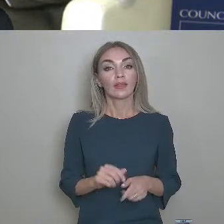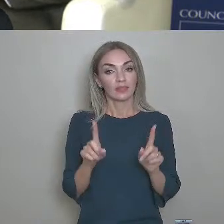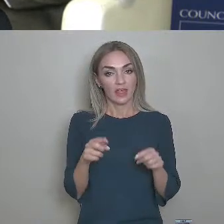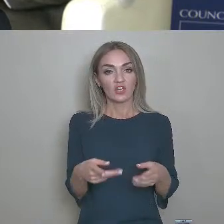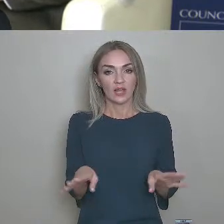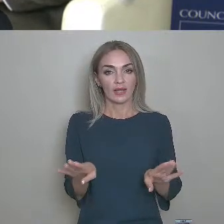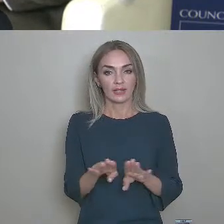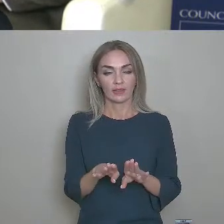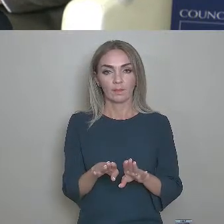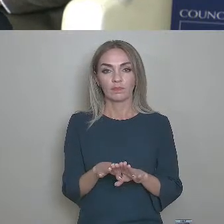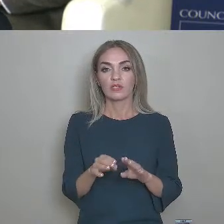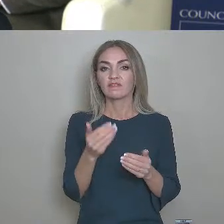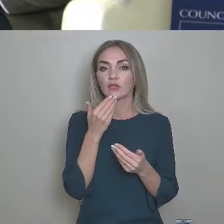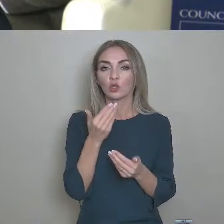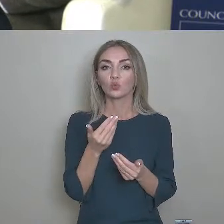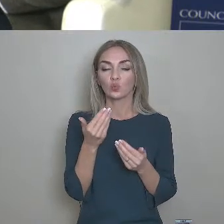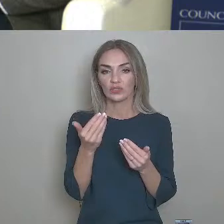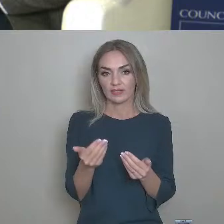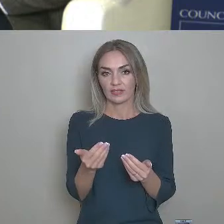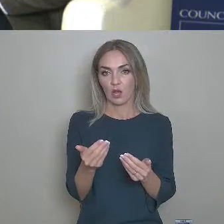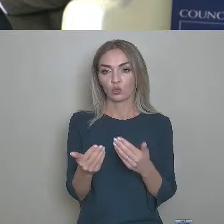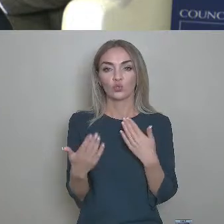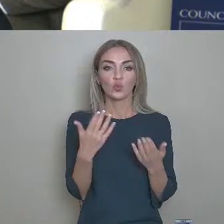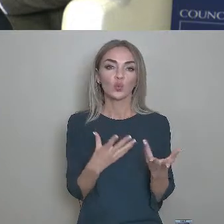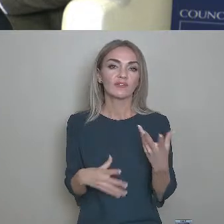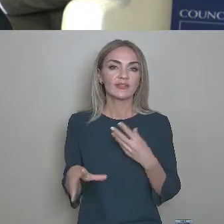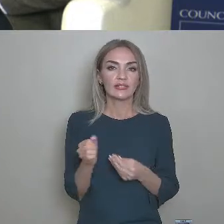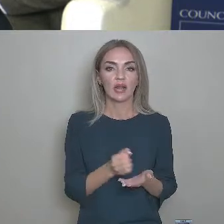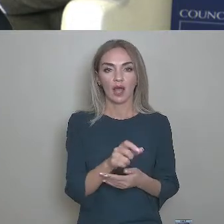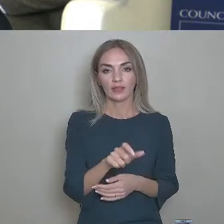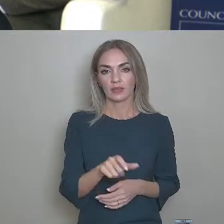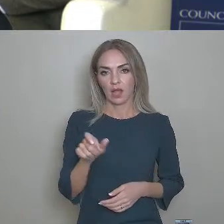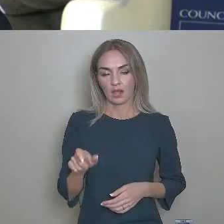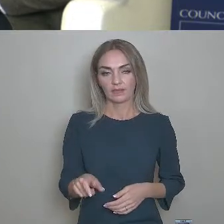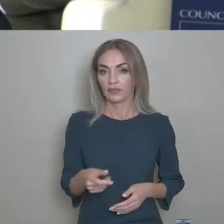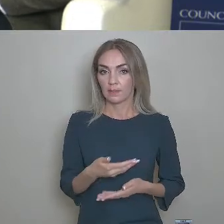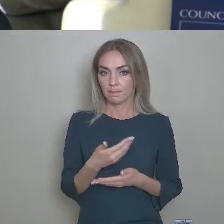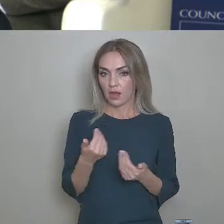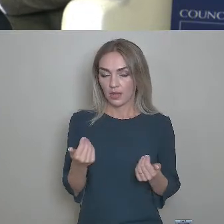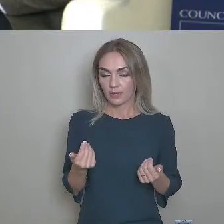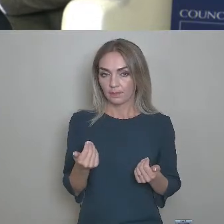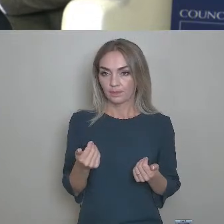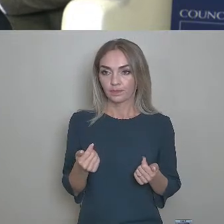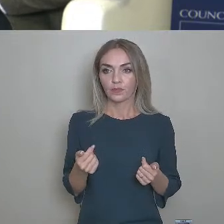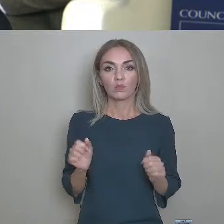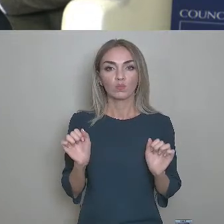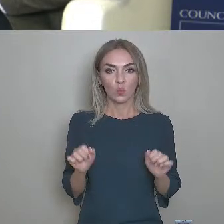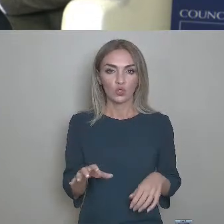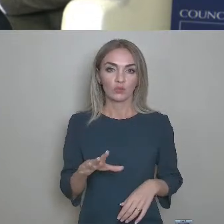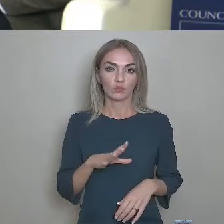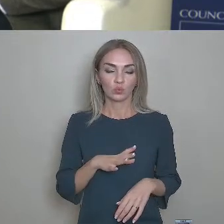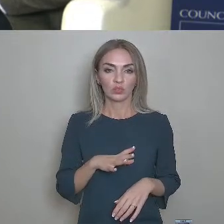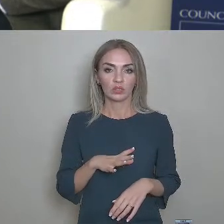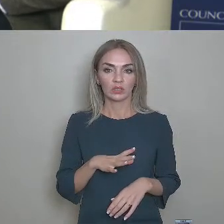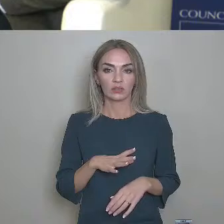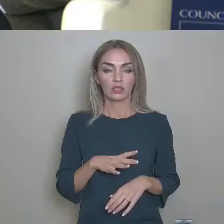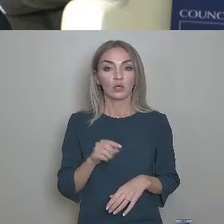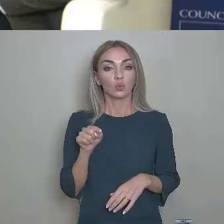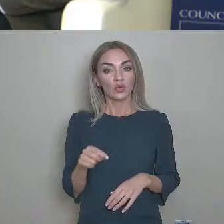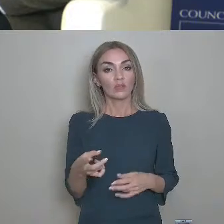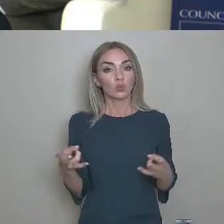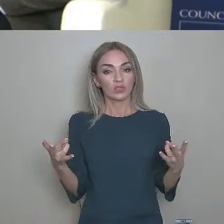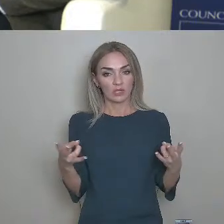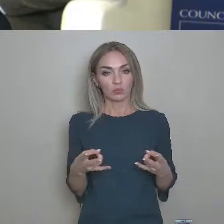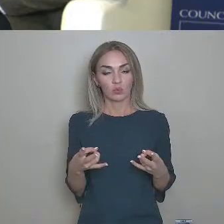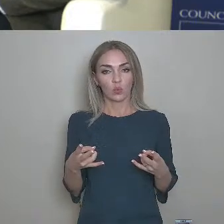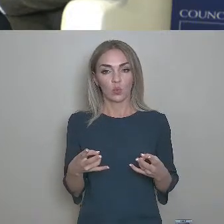it. So the TSE cannot verify virtually every statement that they are going to